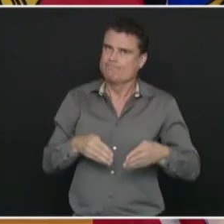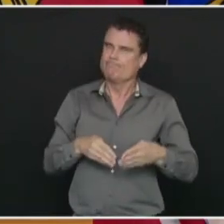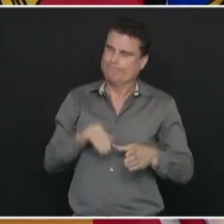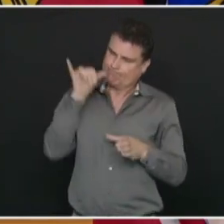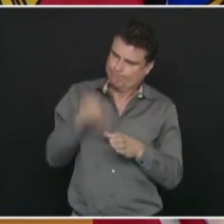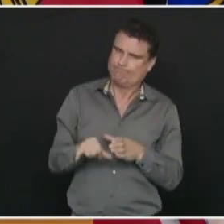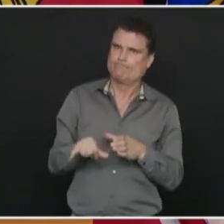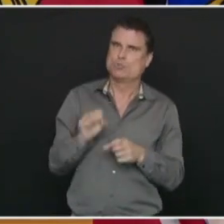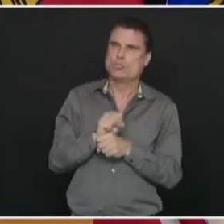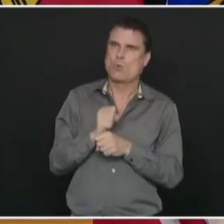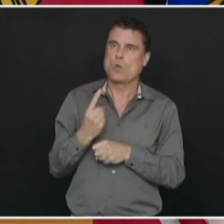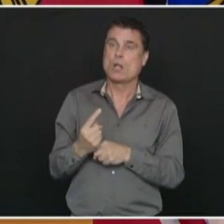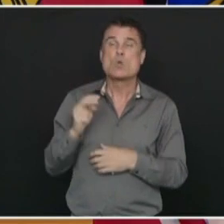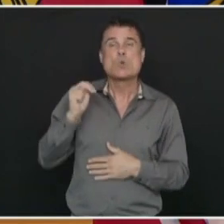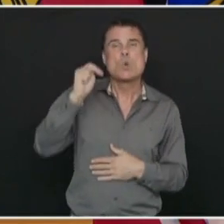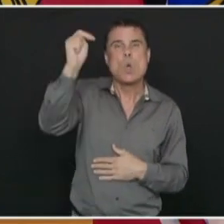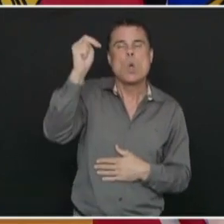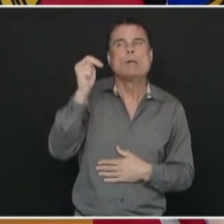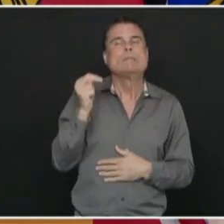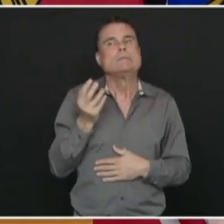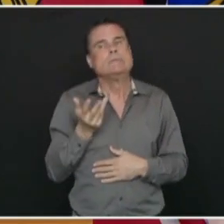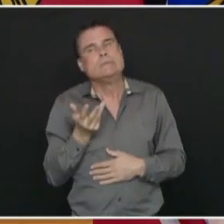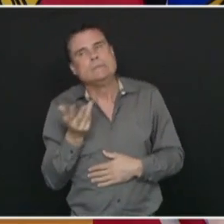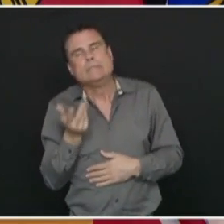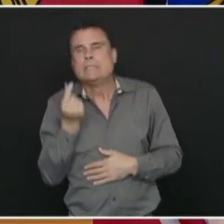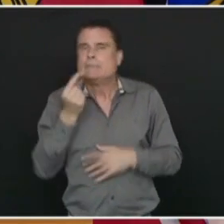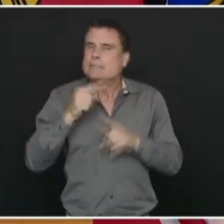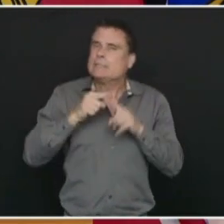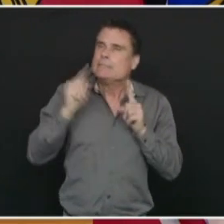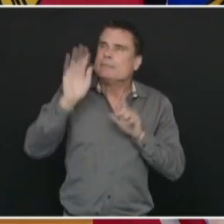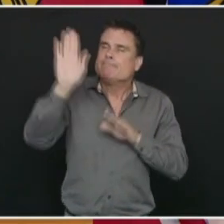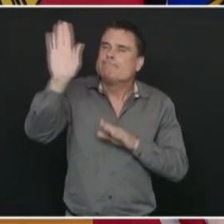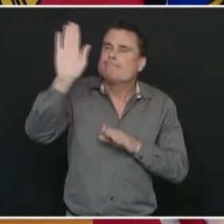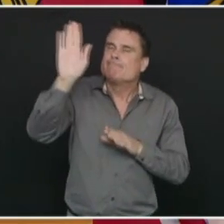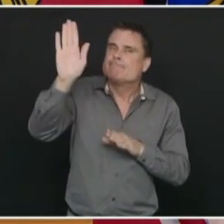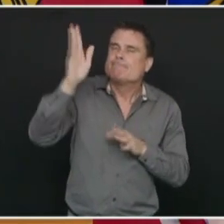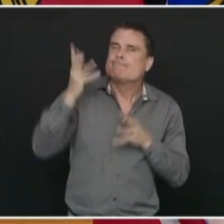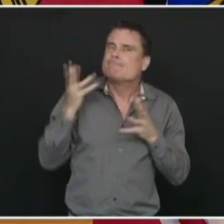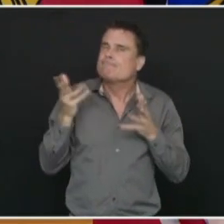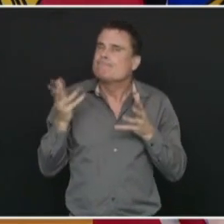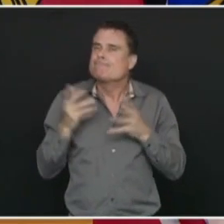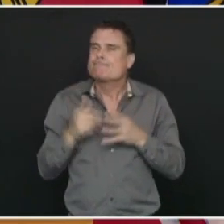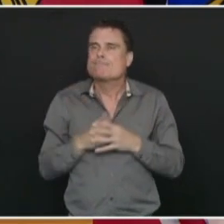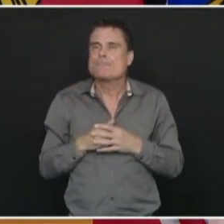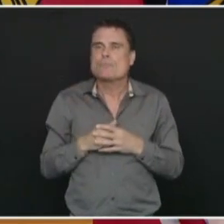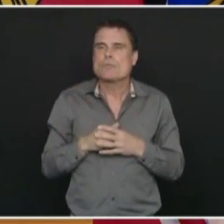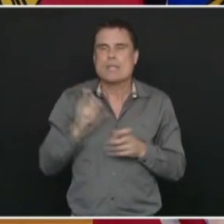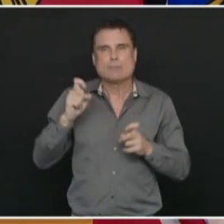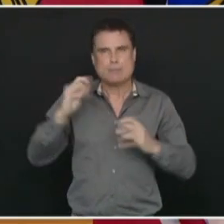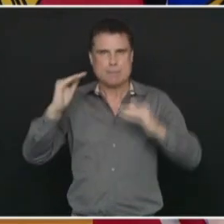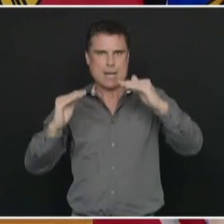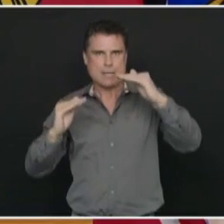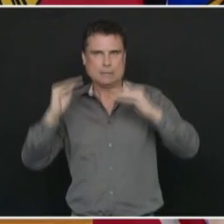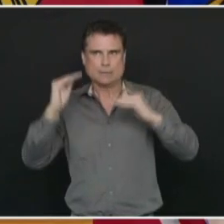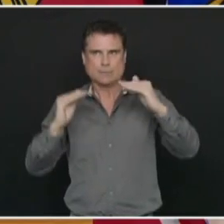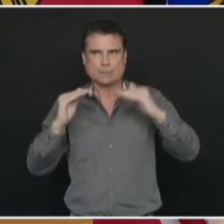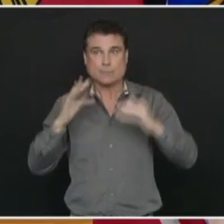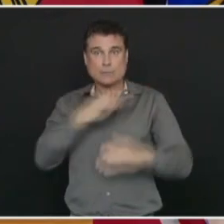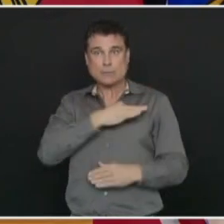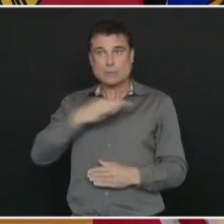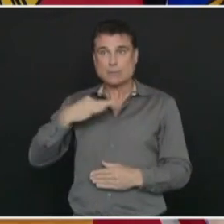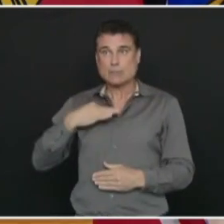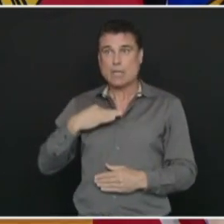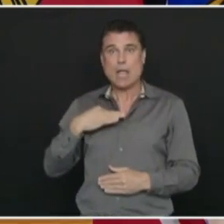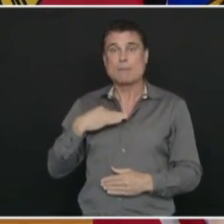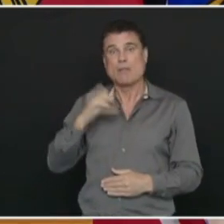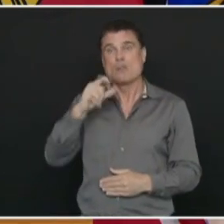to continue to do this to support our communities and our families and keep them safe. It's not too late to join our